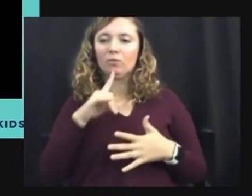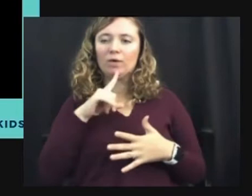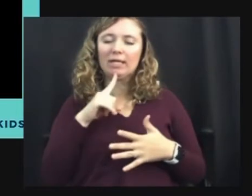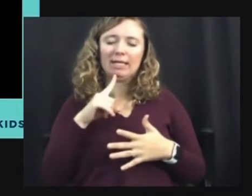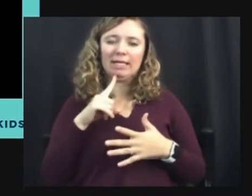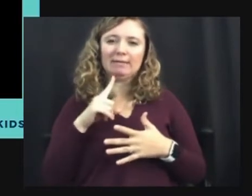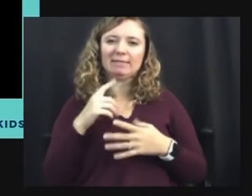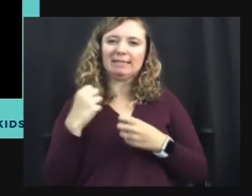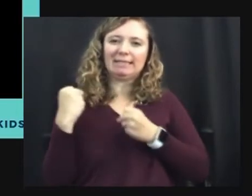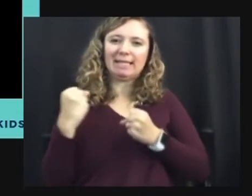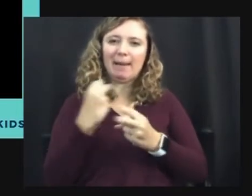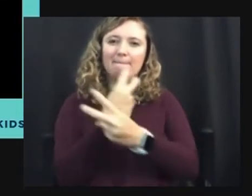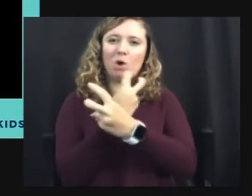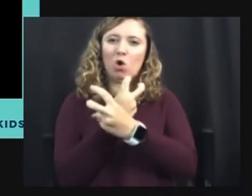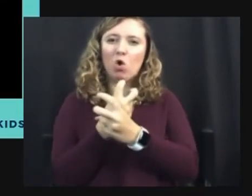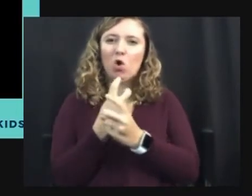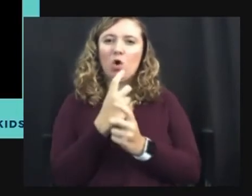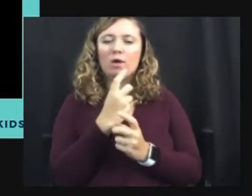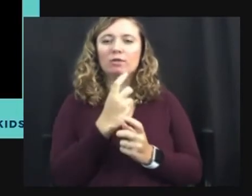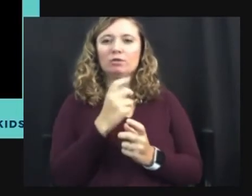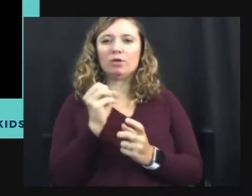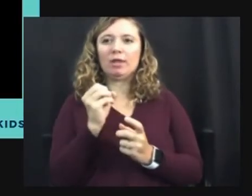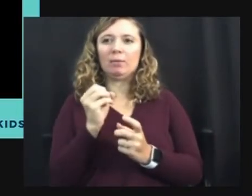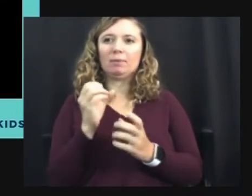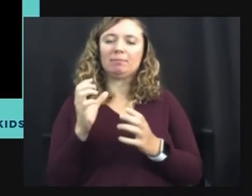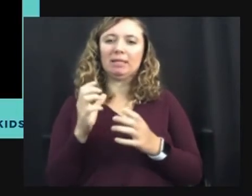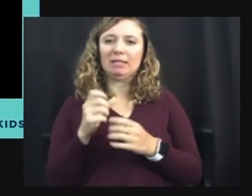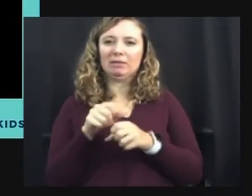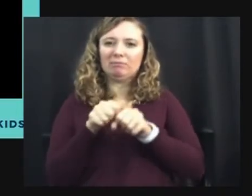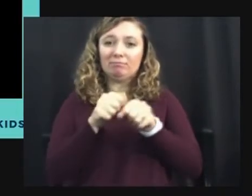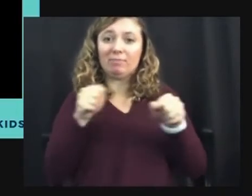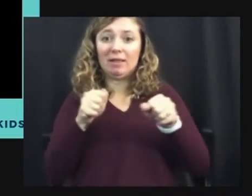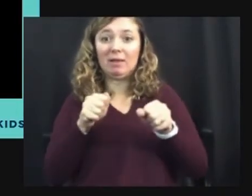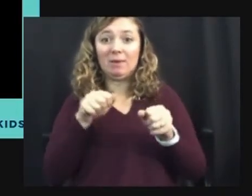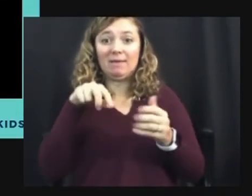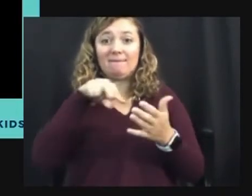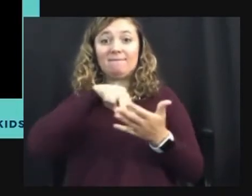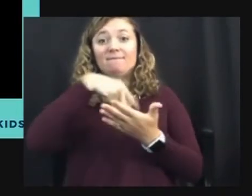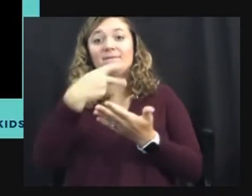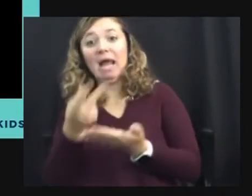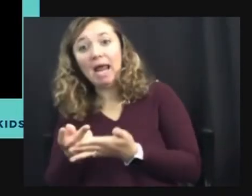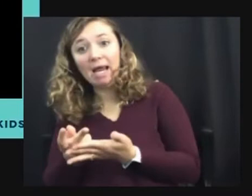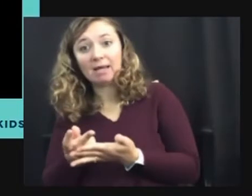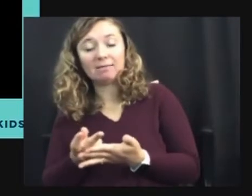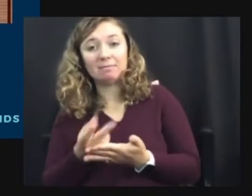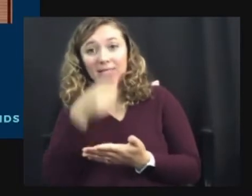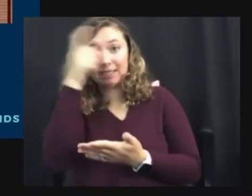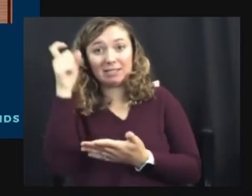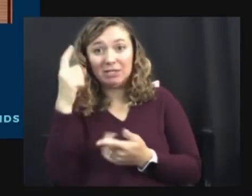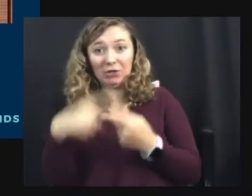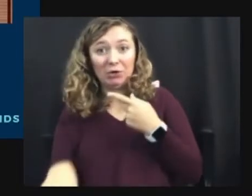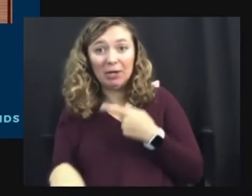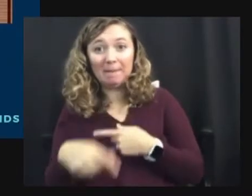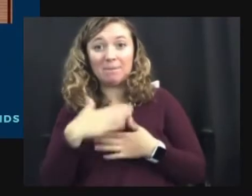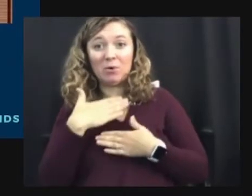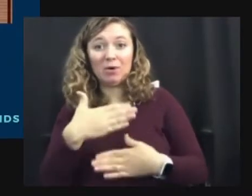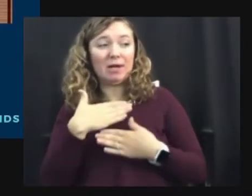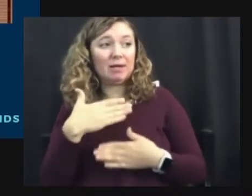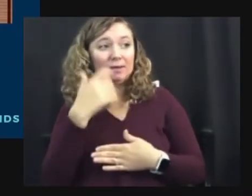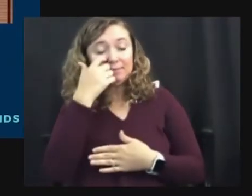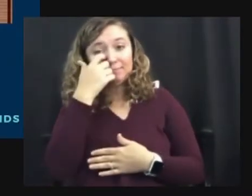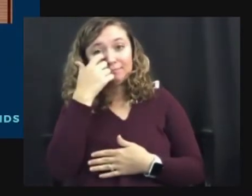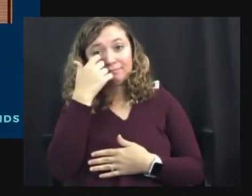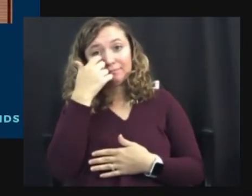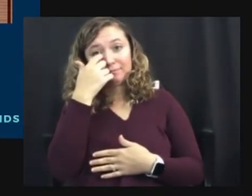thinner and more shapely that they would faint because they just couldn't breathe. Jules, you want to take